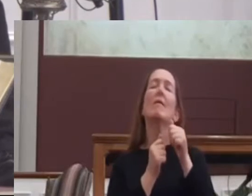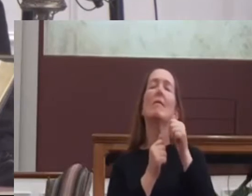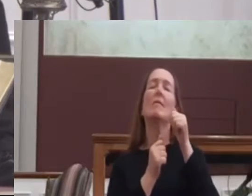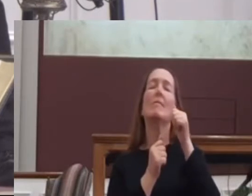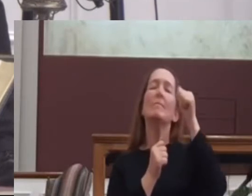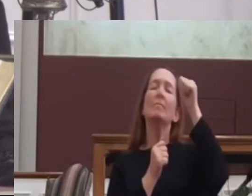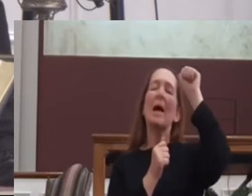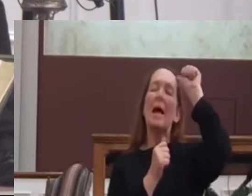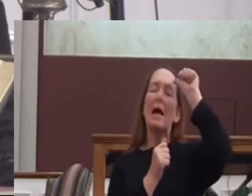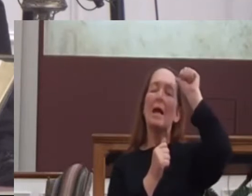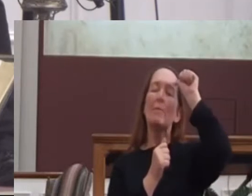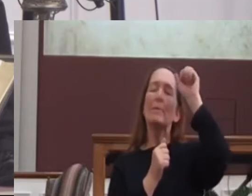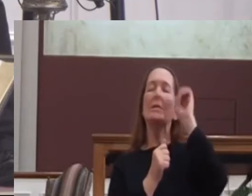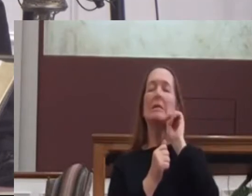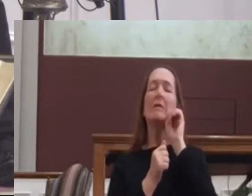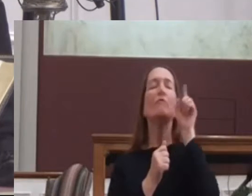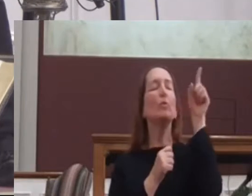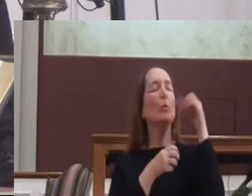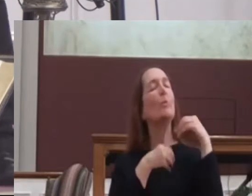with Adam and Eve,